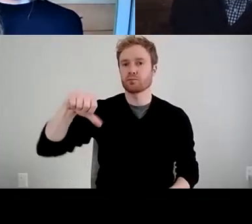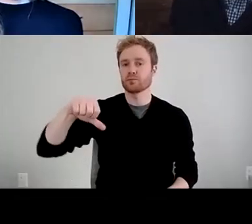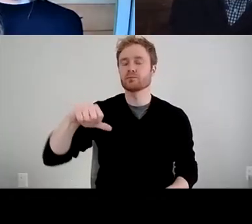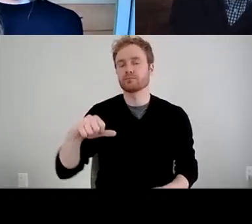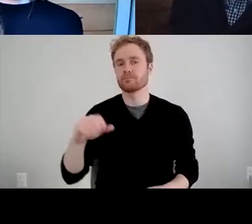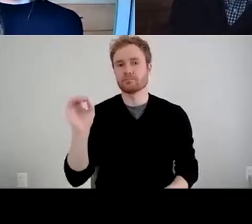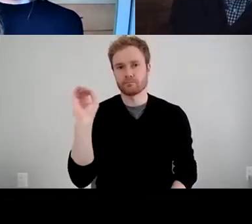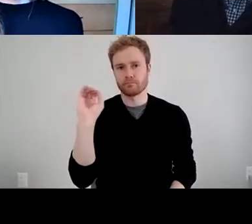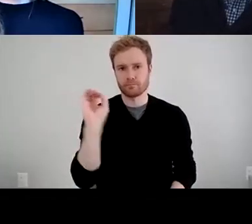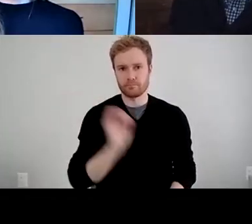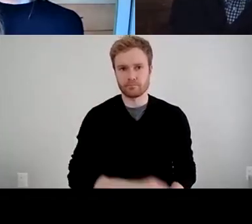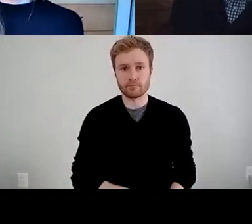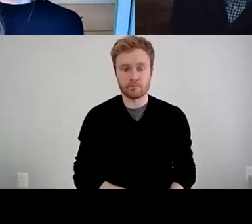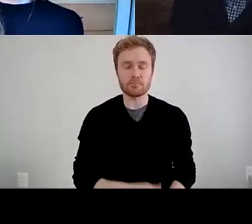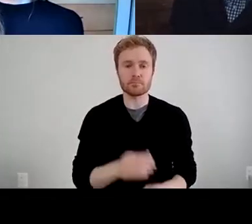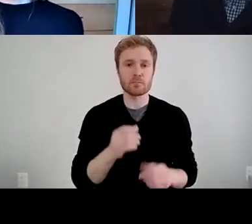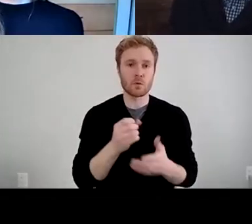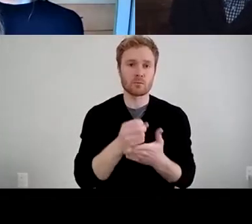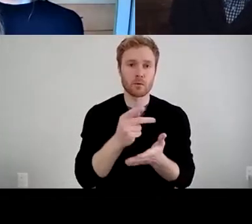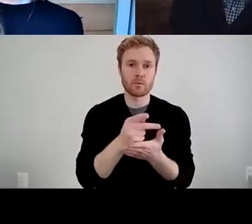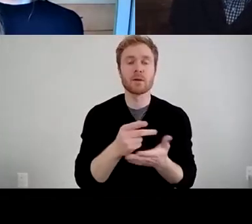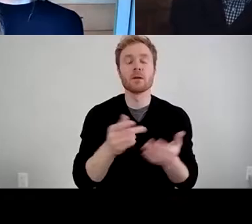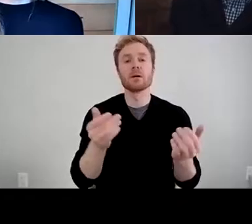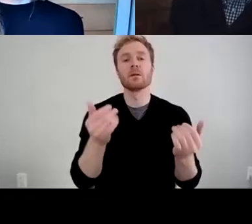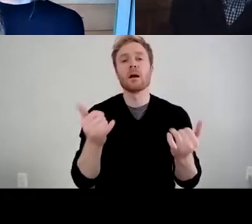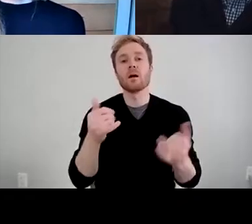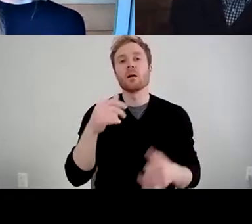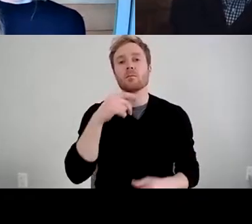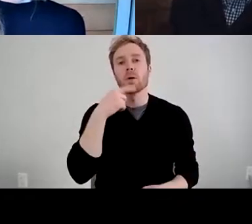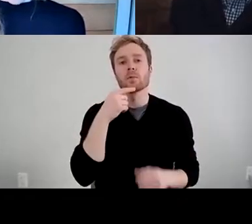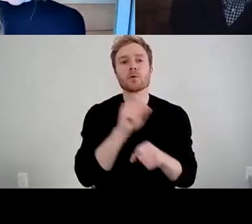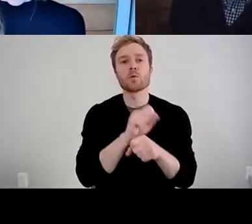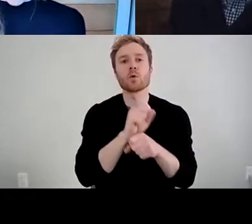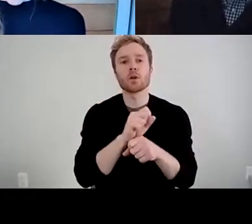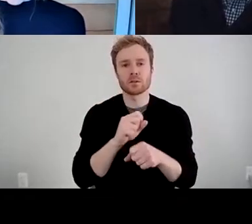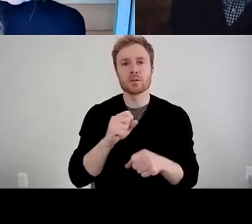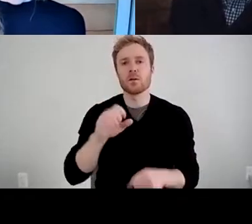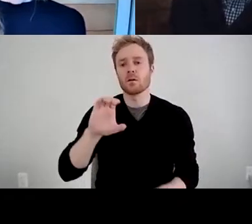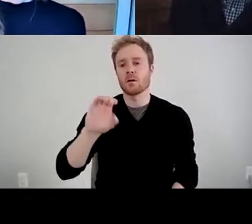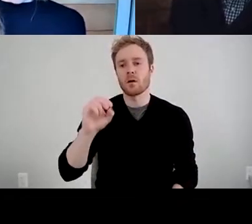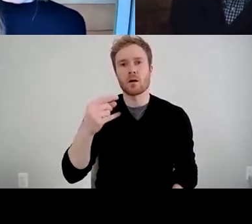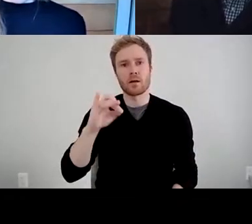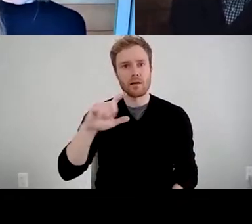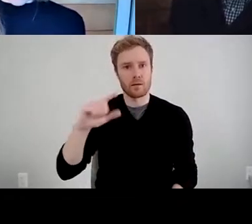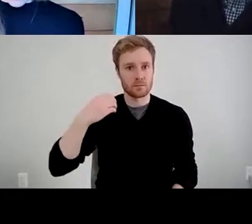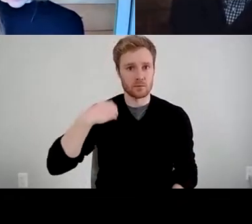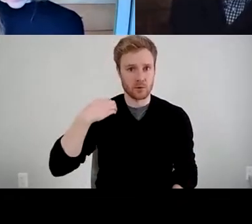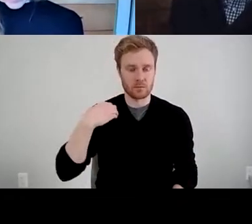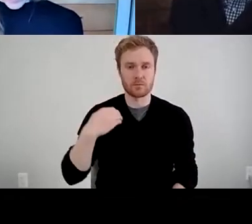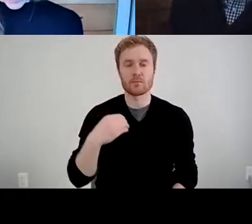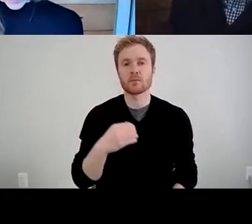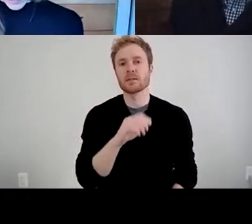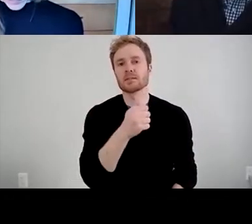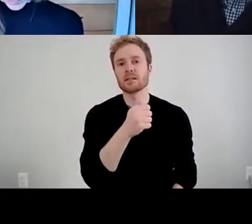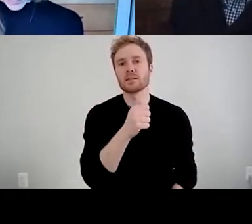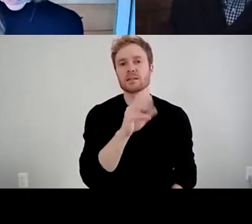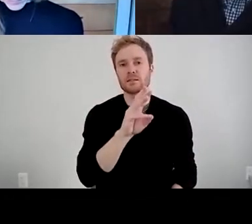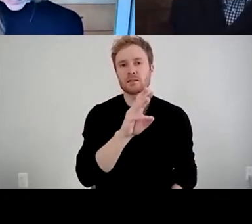President Smith, do you want to offer up your motion? Yeah, a motion to hold for executive session and community meetings. And